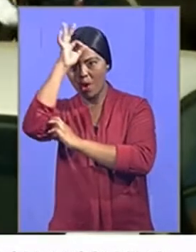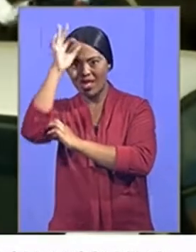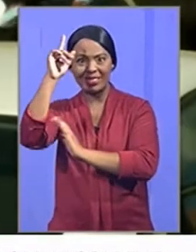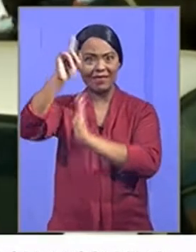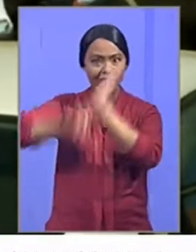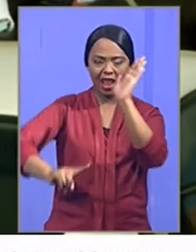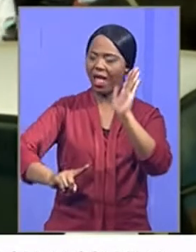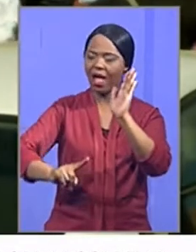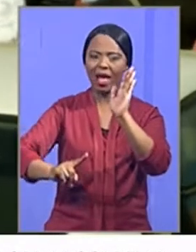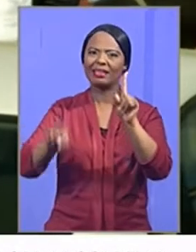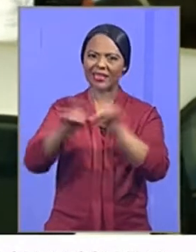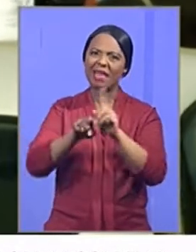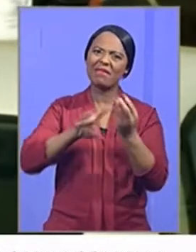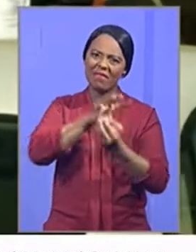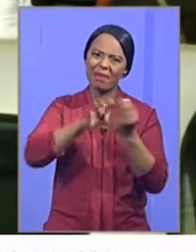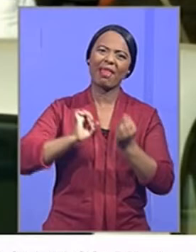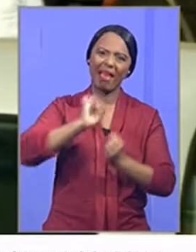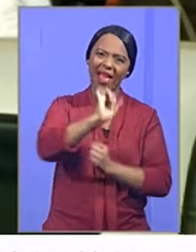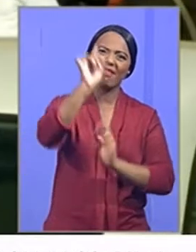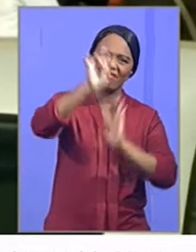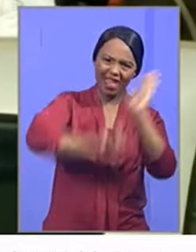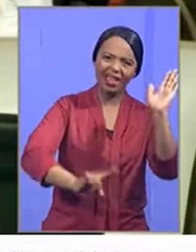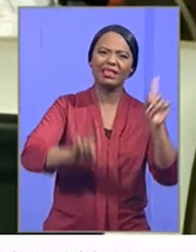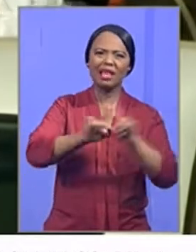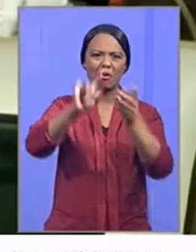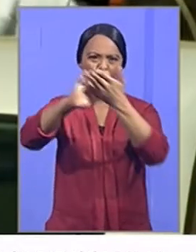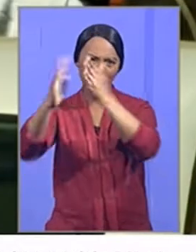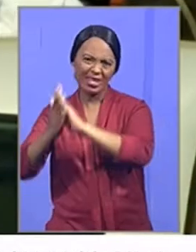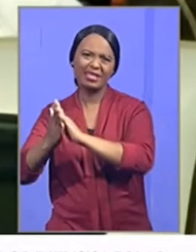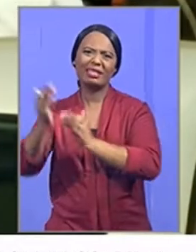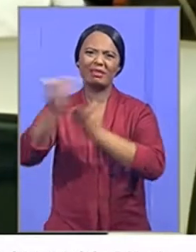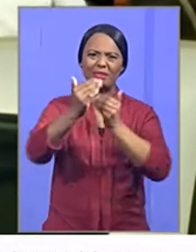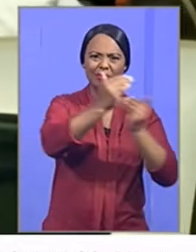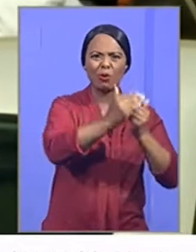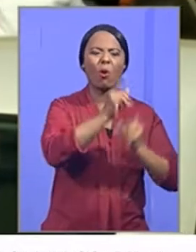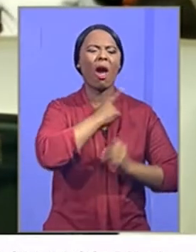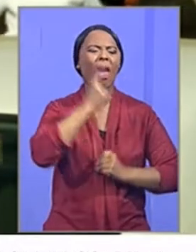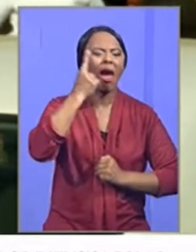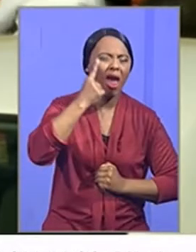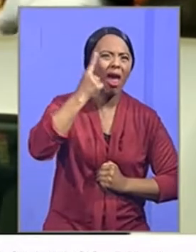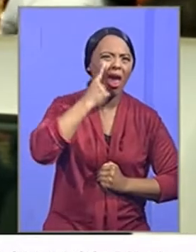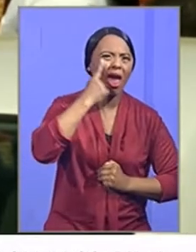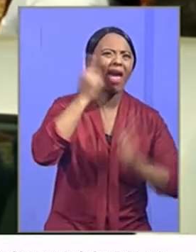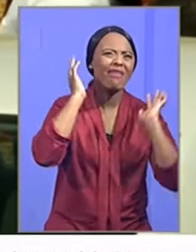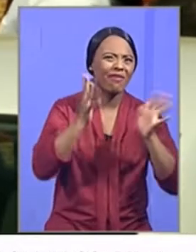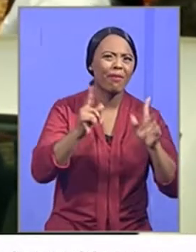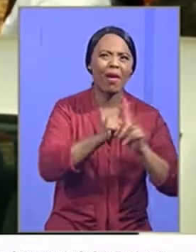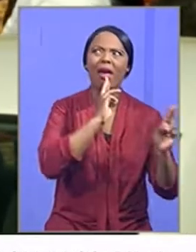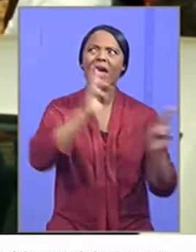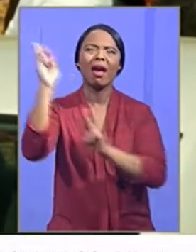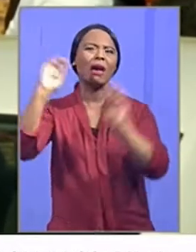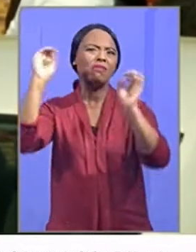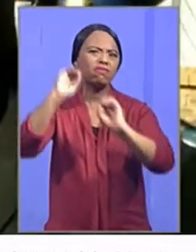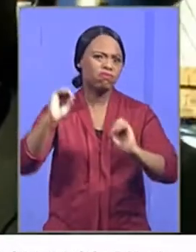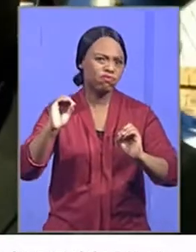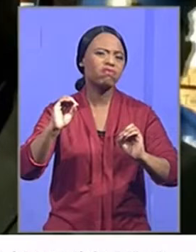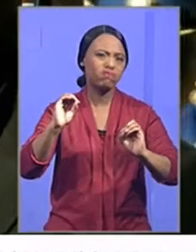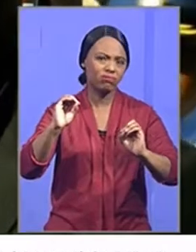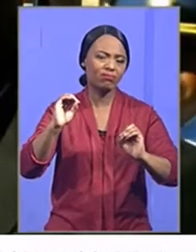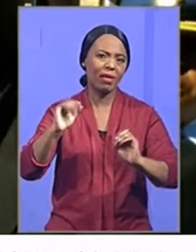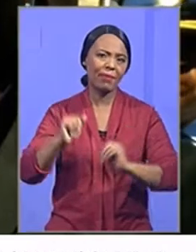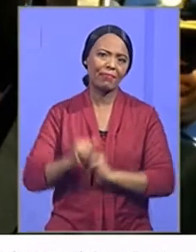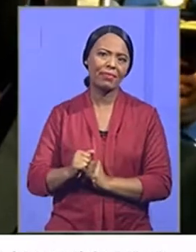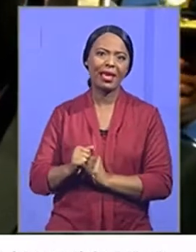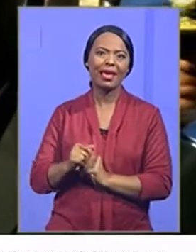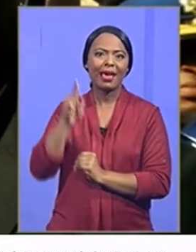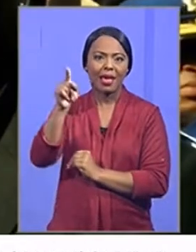fela gape le balapa mmogo le setšhaba ka kakaretšo. I must say the stations that would be true, especially where